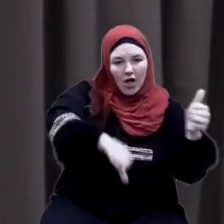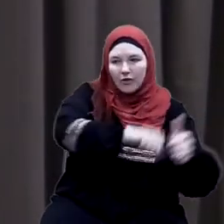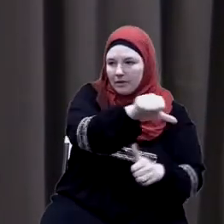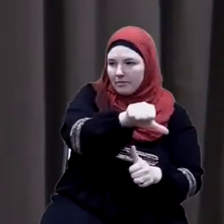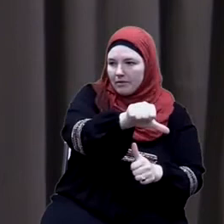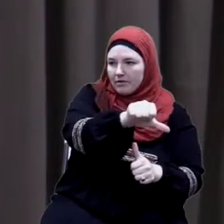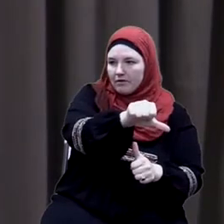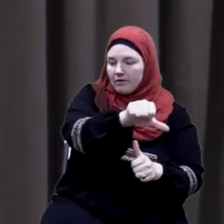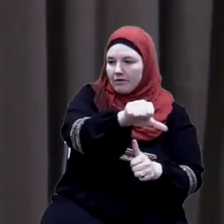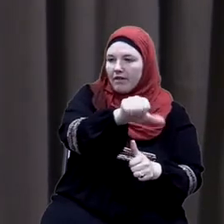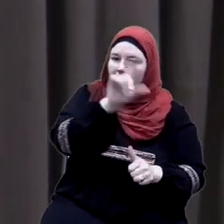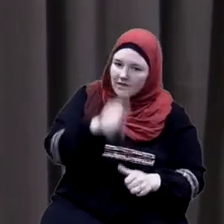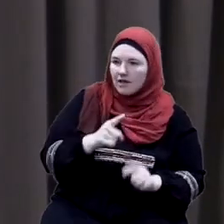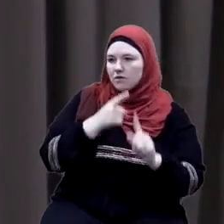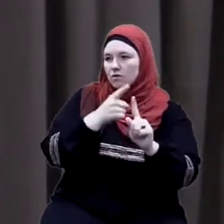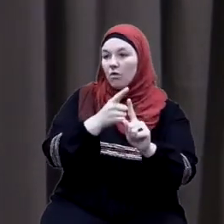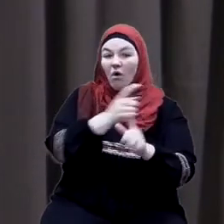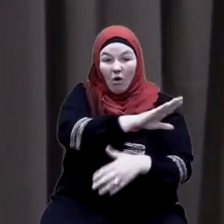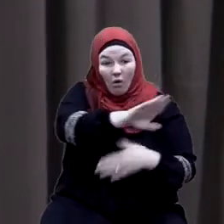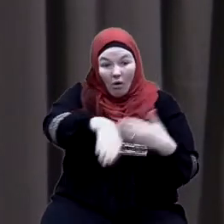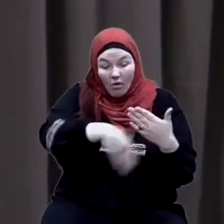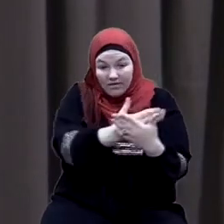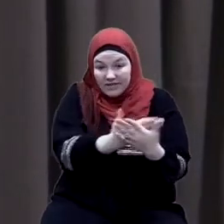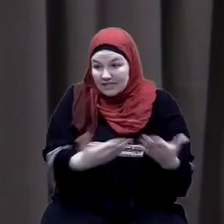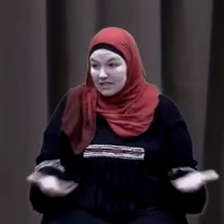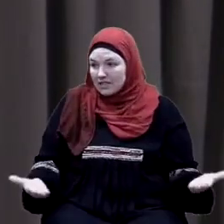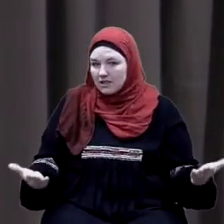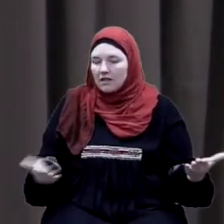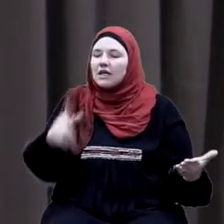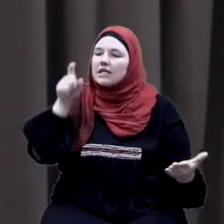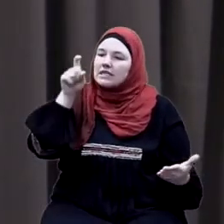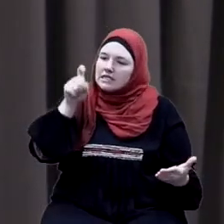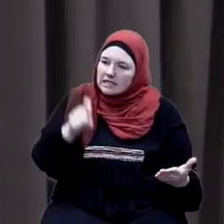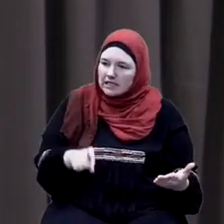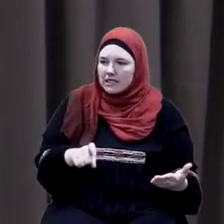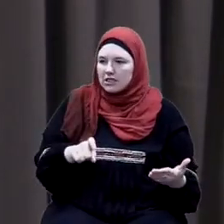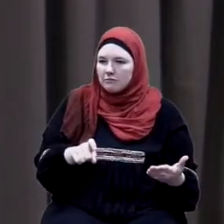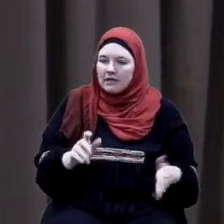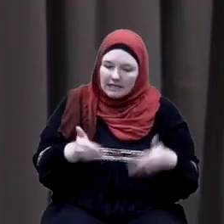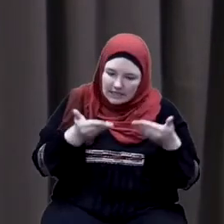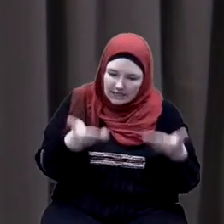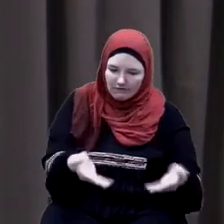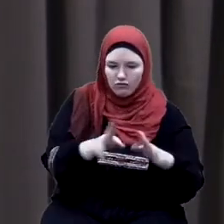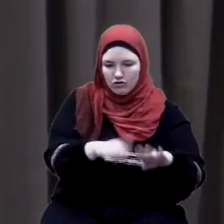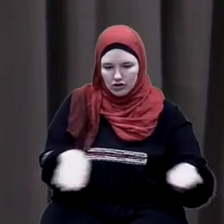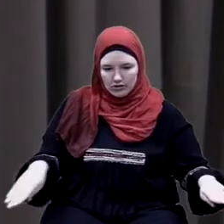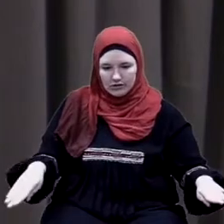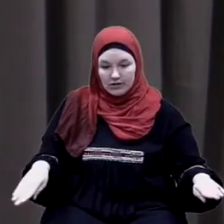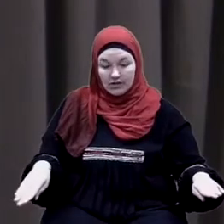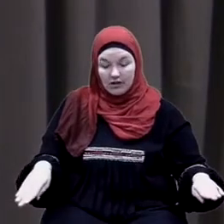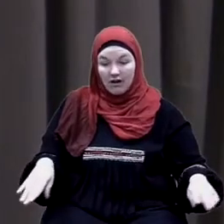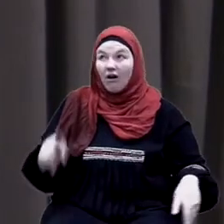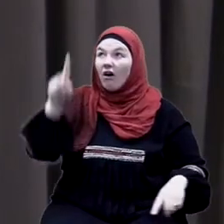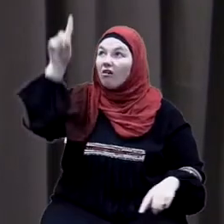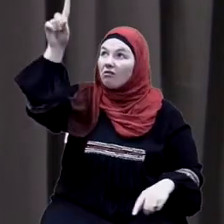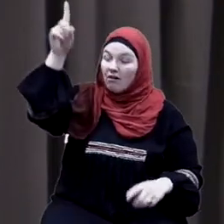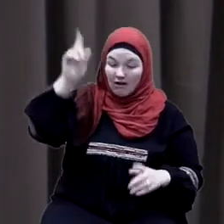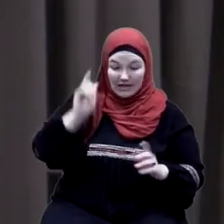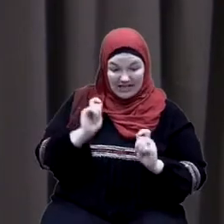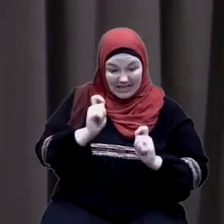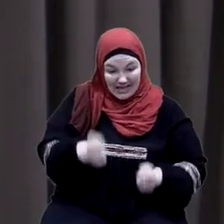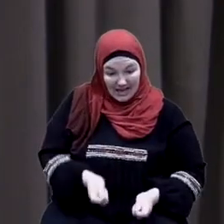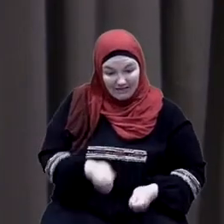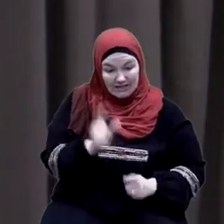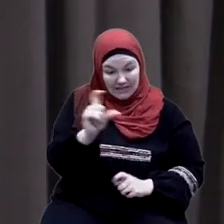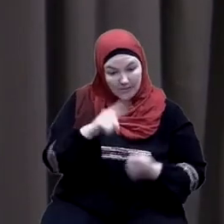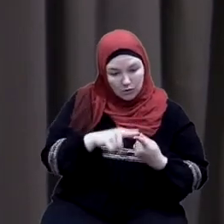serves itself? All of those questions need to be presented to our children, and they need to be party to the